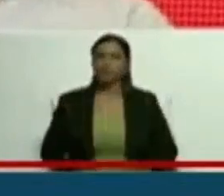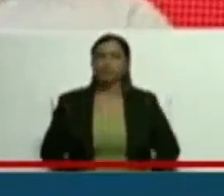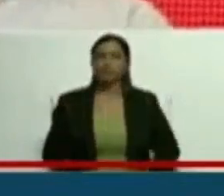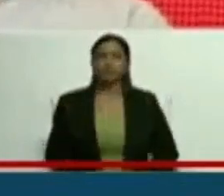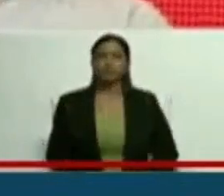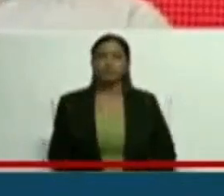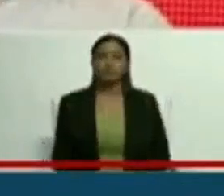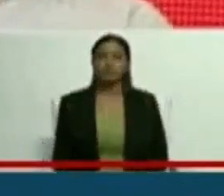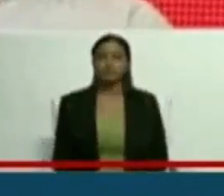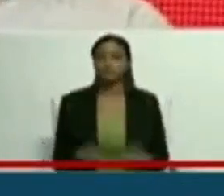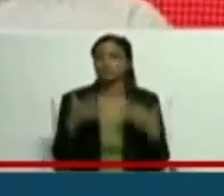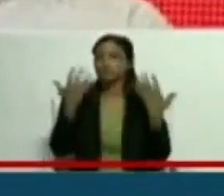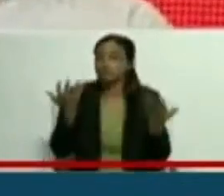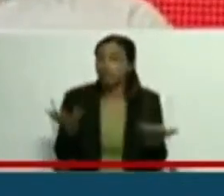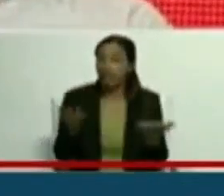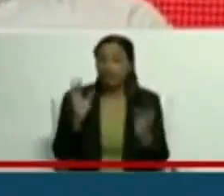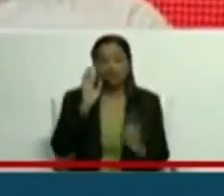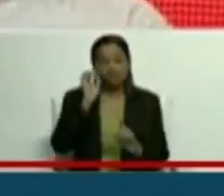development,